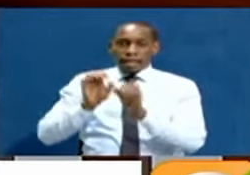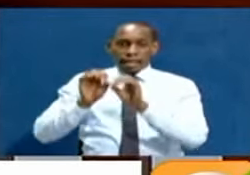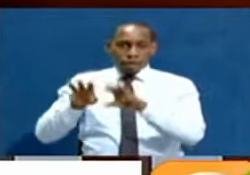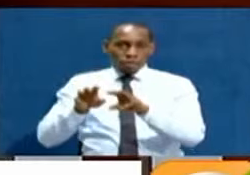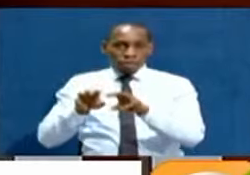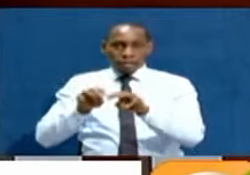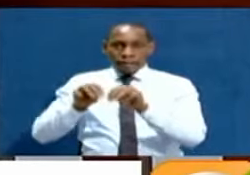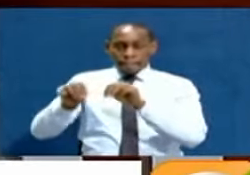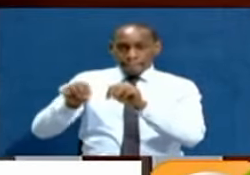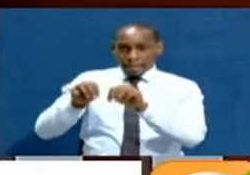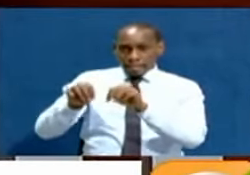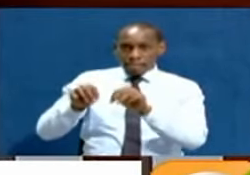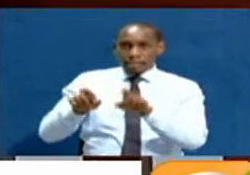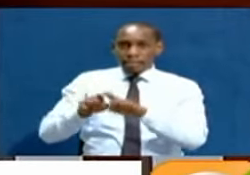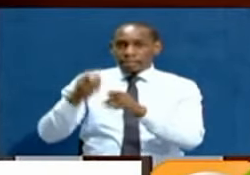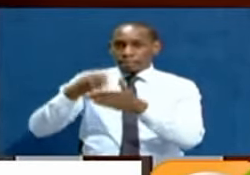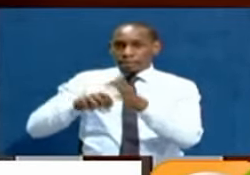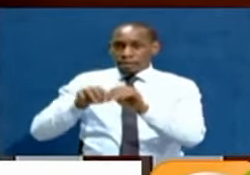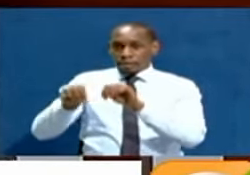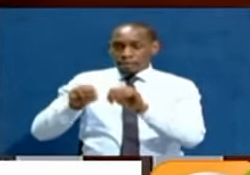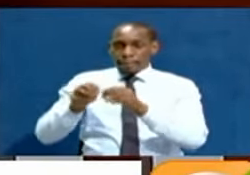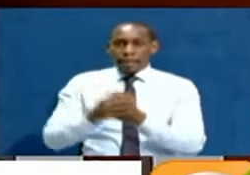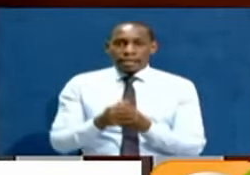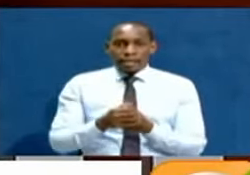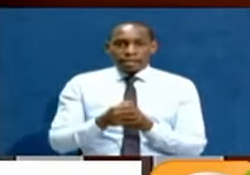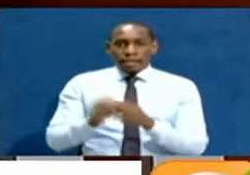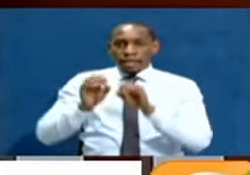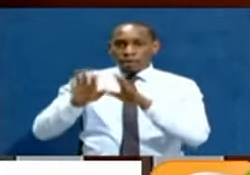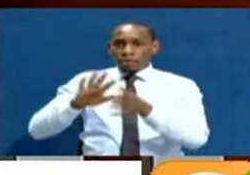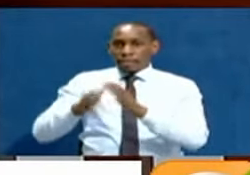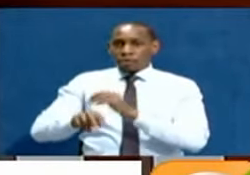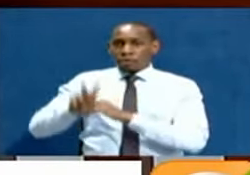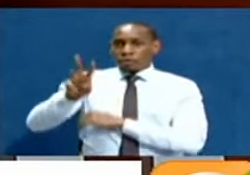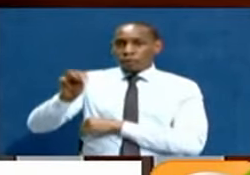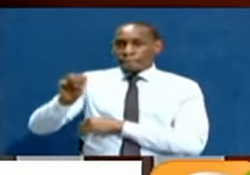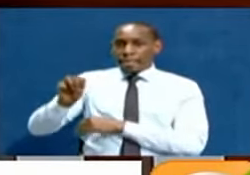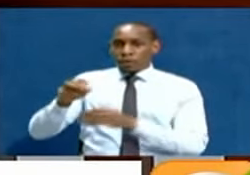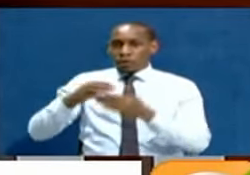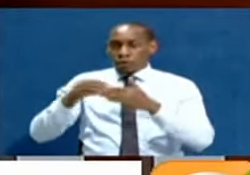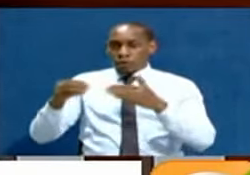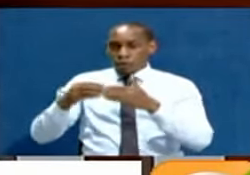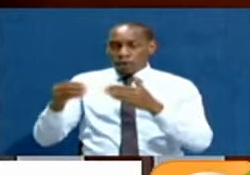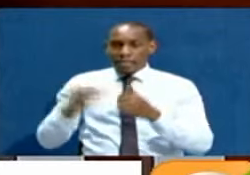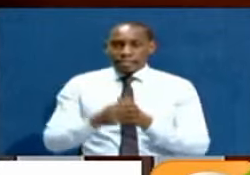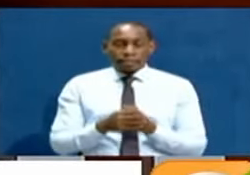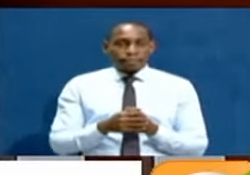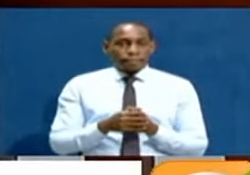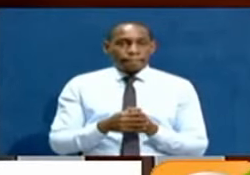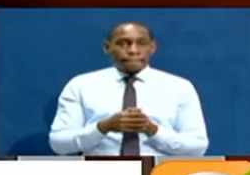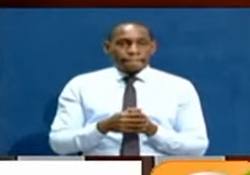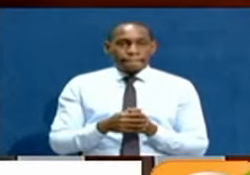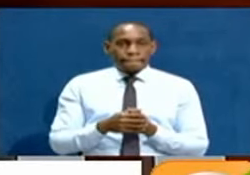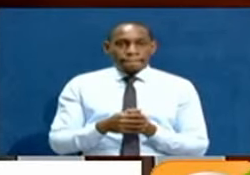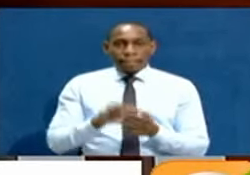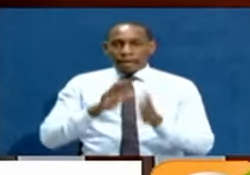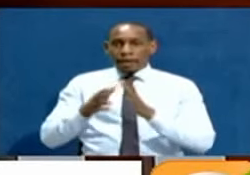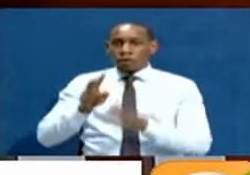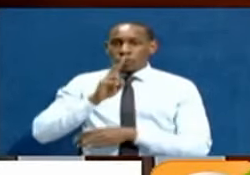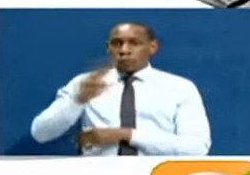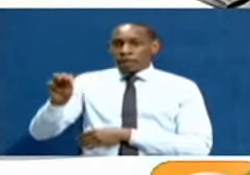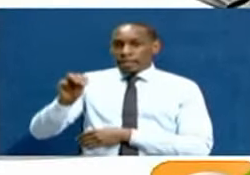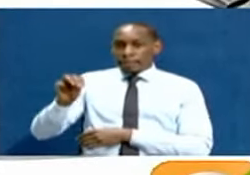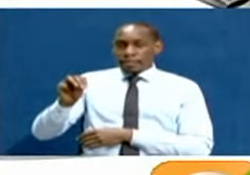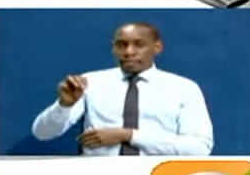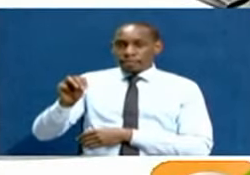a little bit better. Our costs weren't as high per plane. We lost about $2 million per plane in terms of our fleet. It's about 200 million shillings